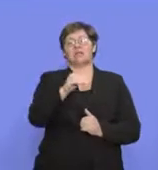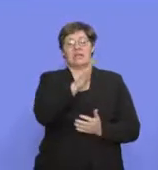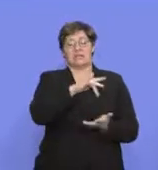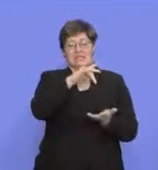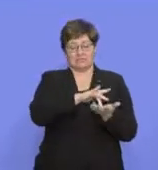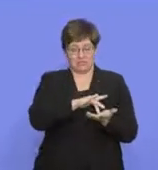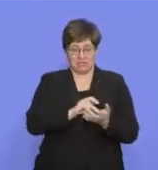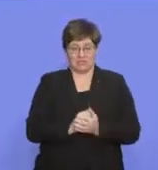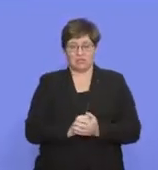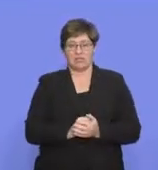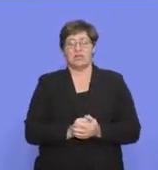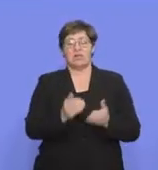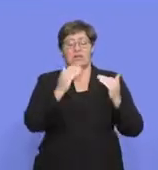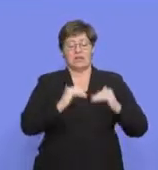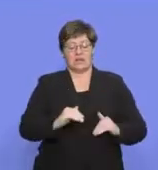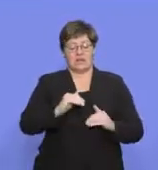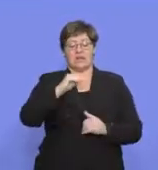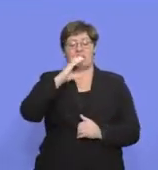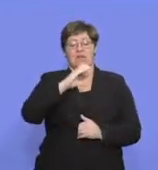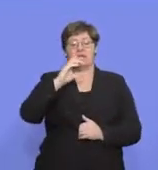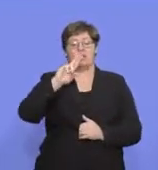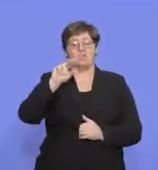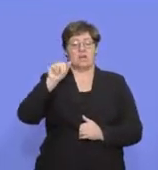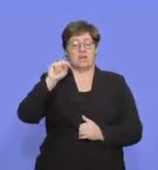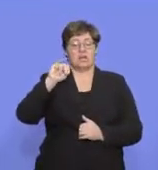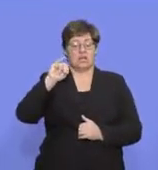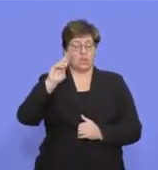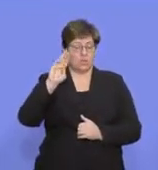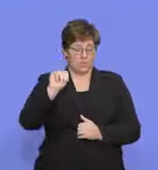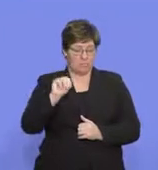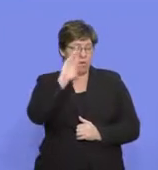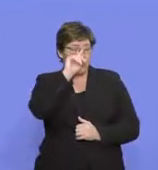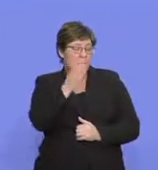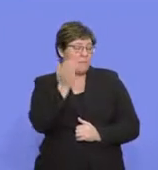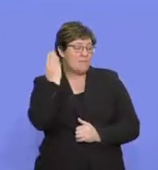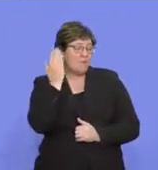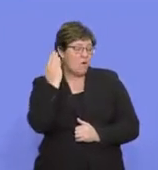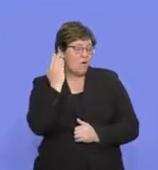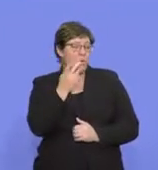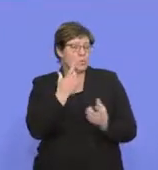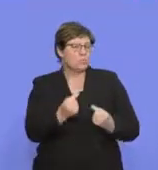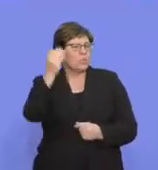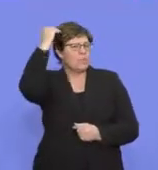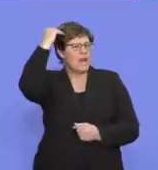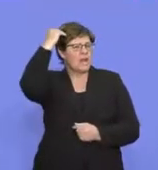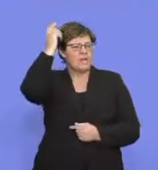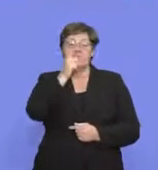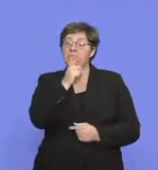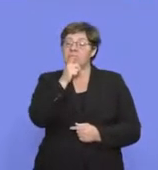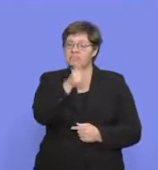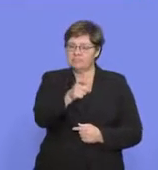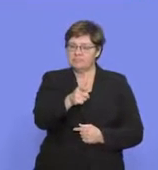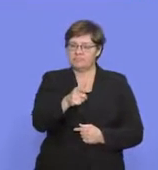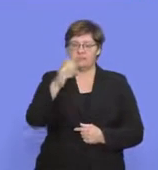system. Then we have the cranium. Remember the last time we did the brain, I told you that you've got a